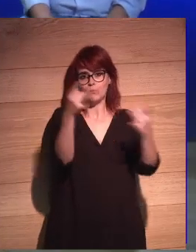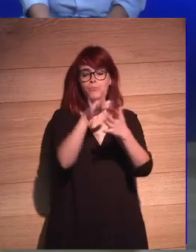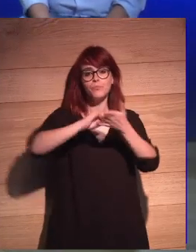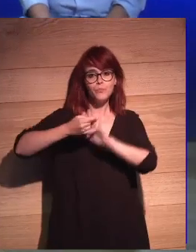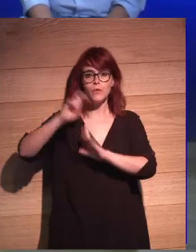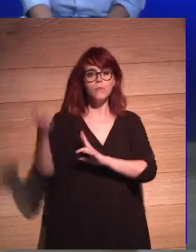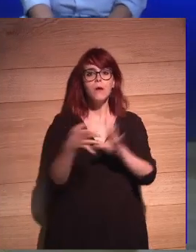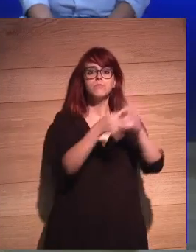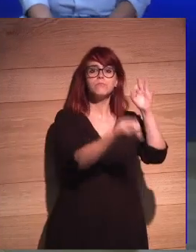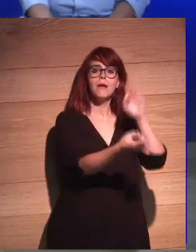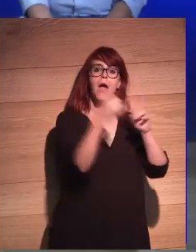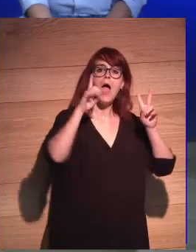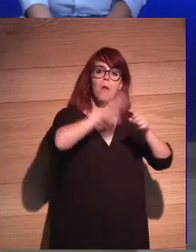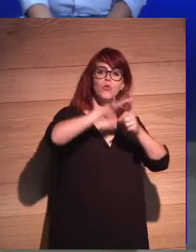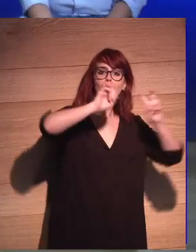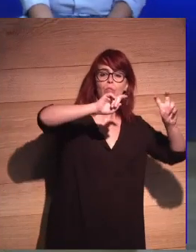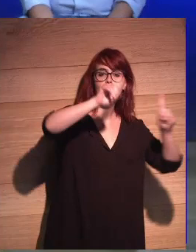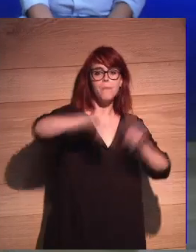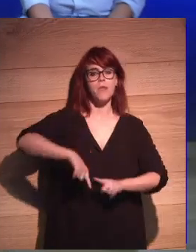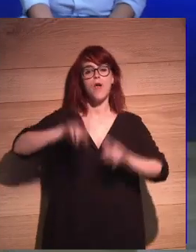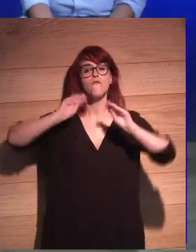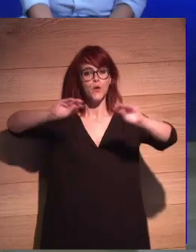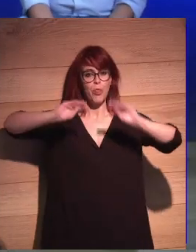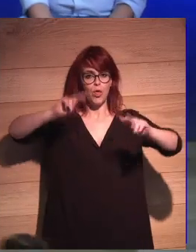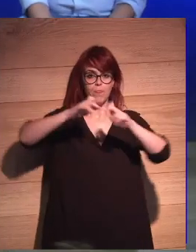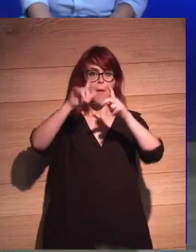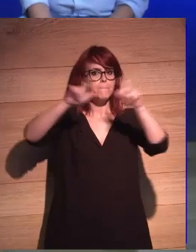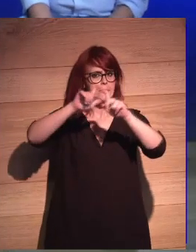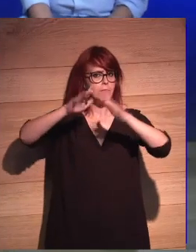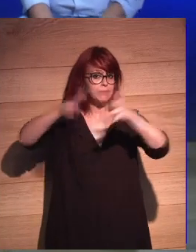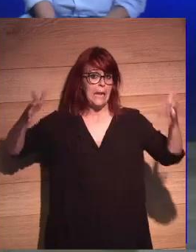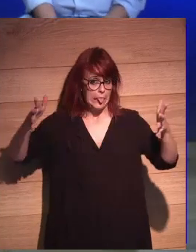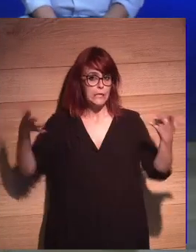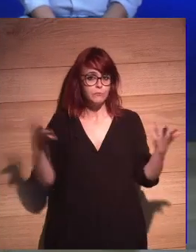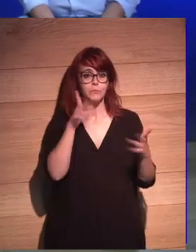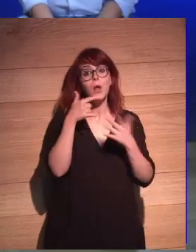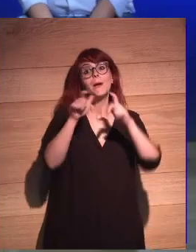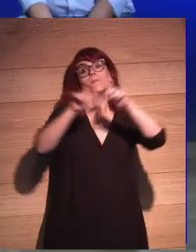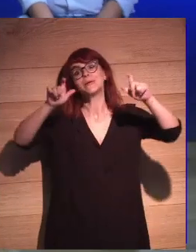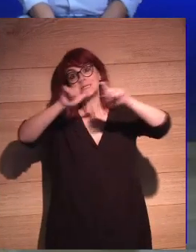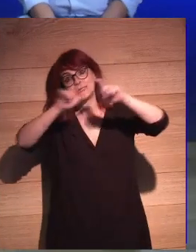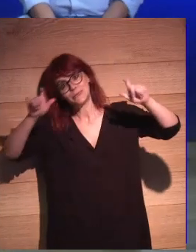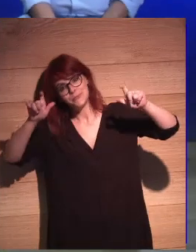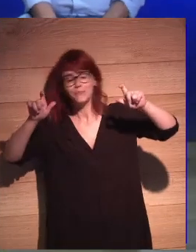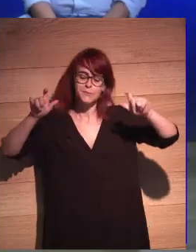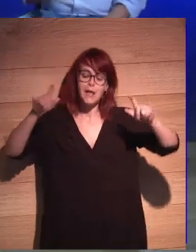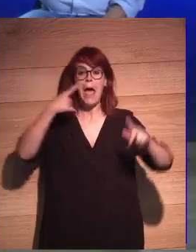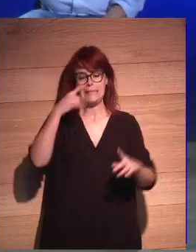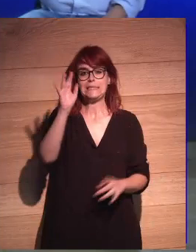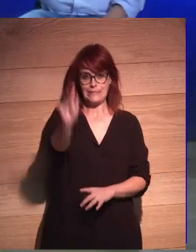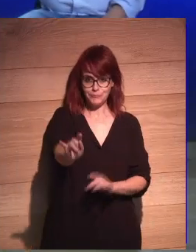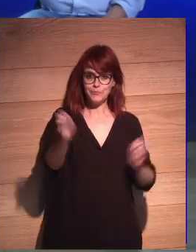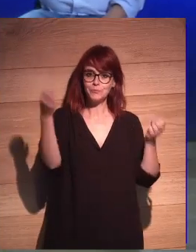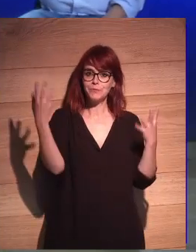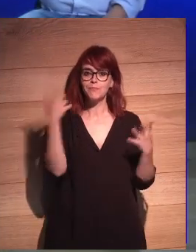Gonzalo Riperez, who has developed several projects related to education, and also sometimes to schools, but also to